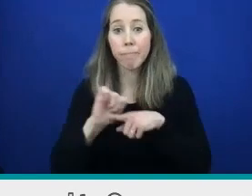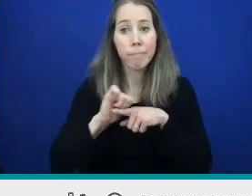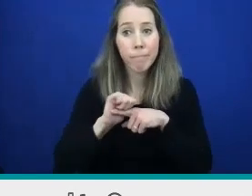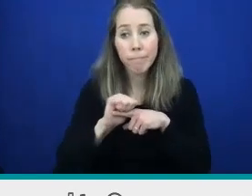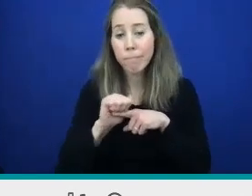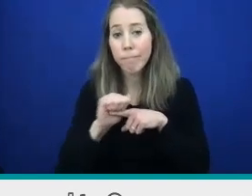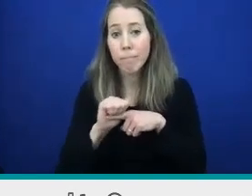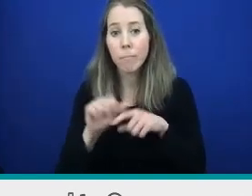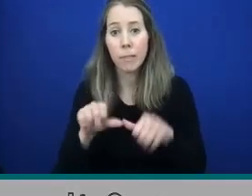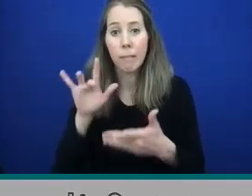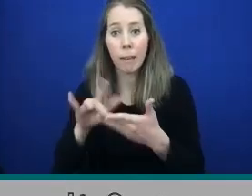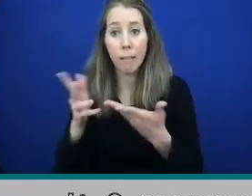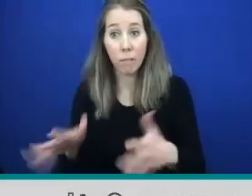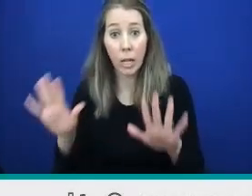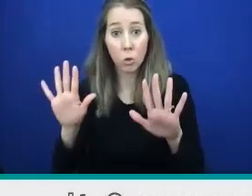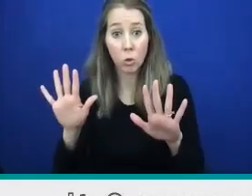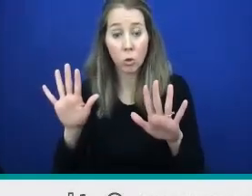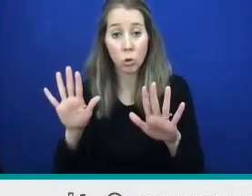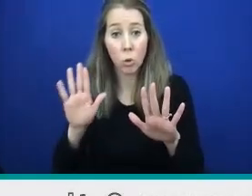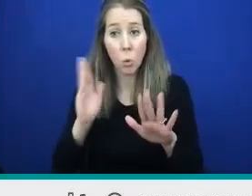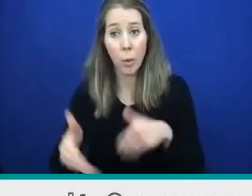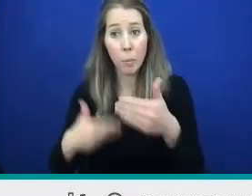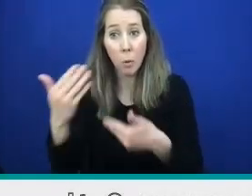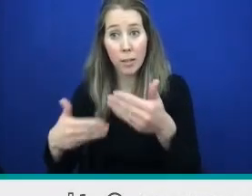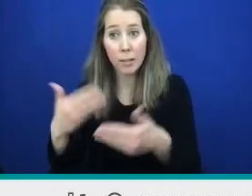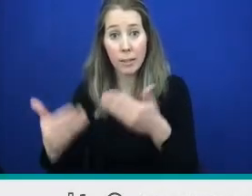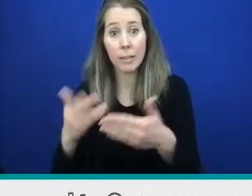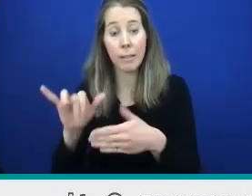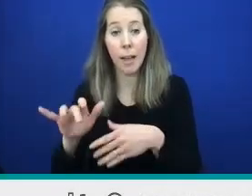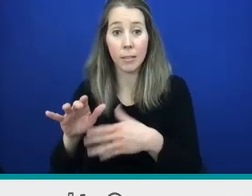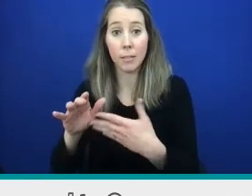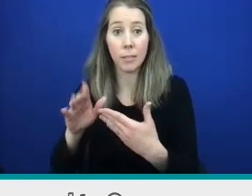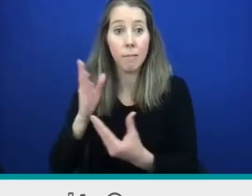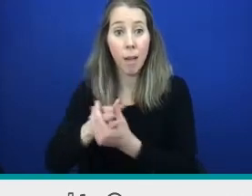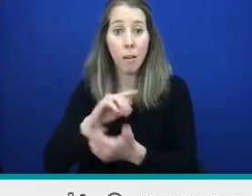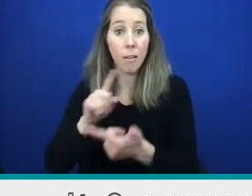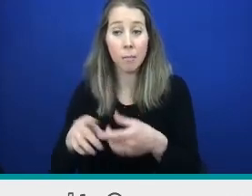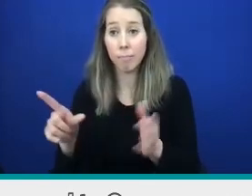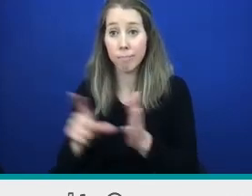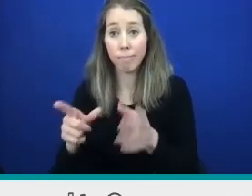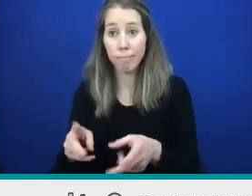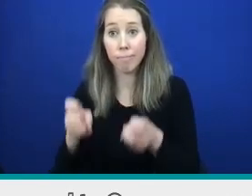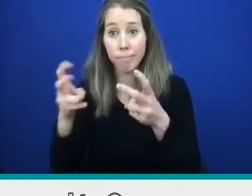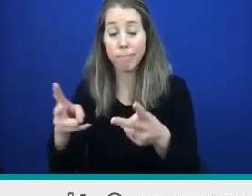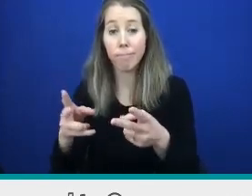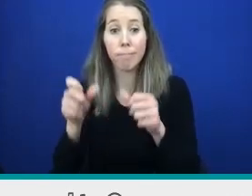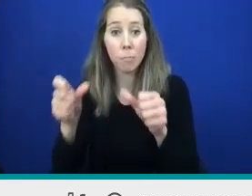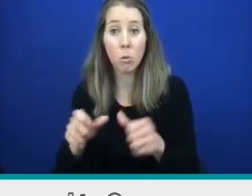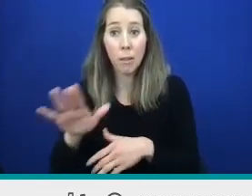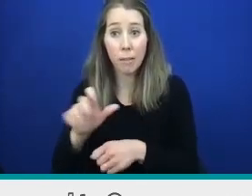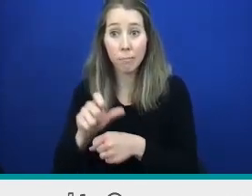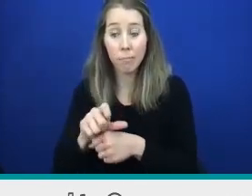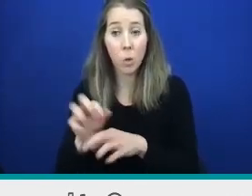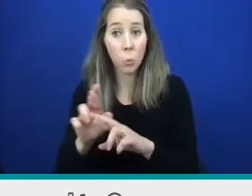able to hit finish, and that will process the media for them and automatically post that into their assignment, ready to be